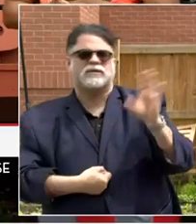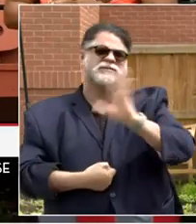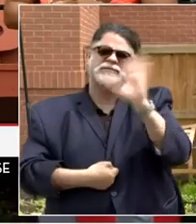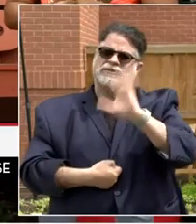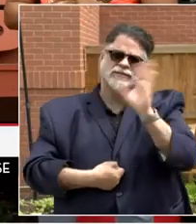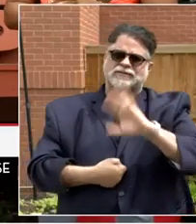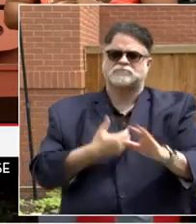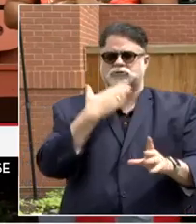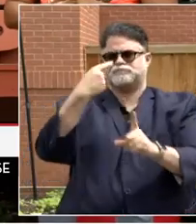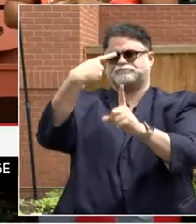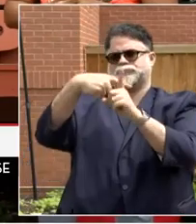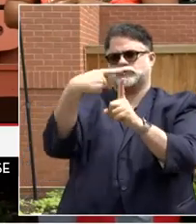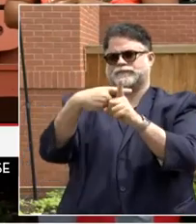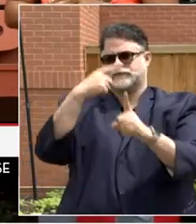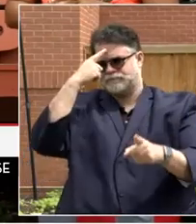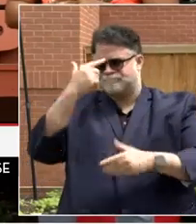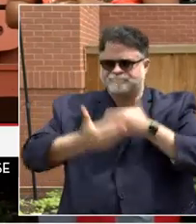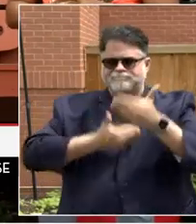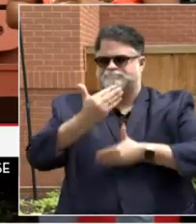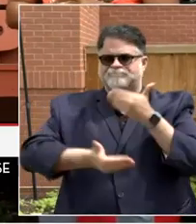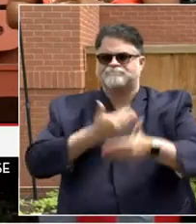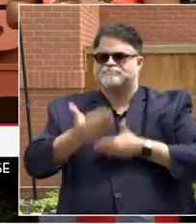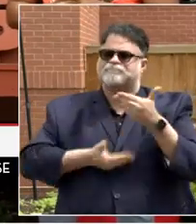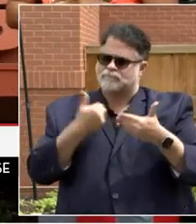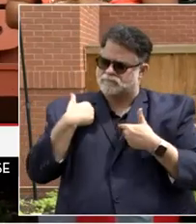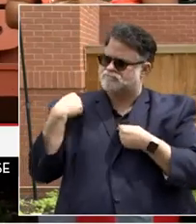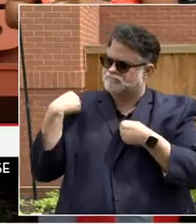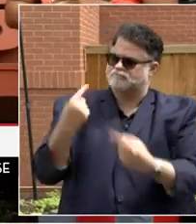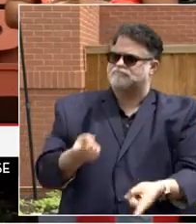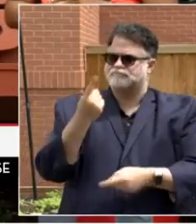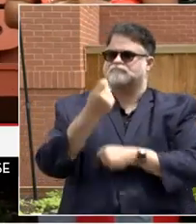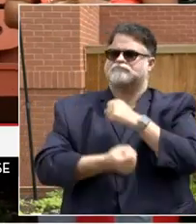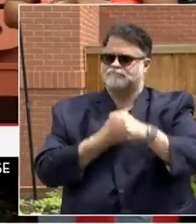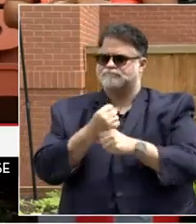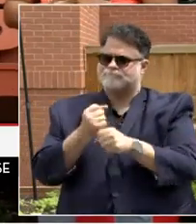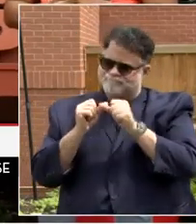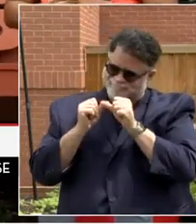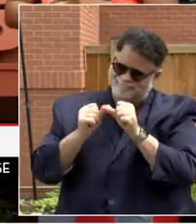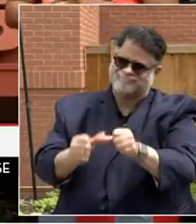year and a half, but I'm still doing the work with J&J and Fox Southeast.